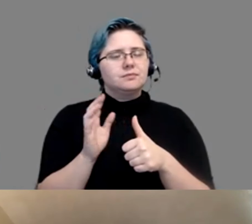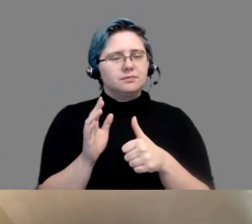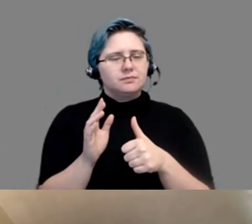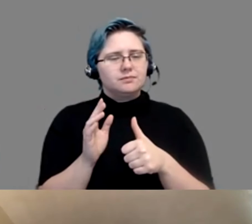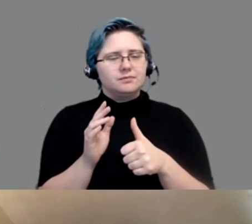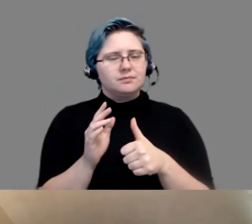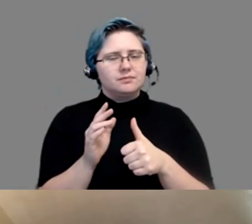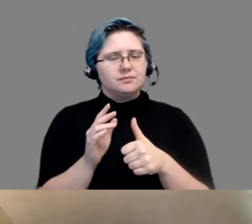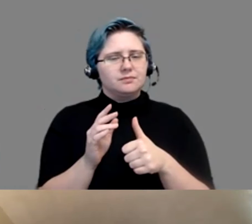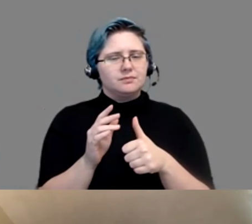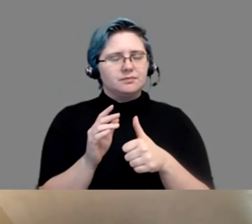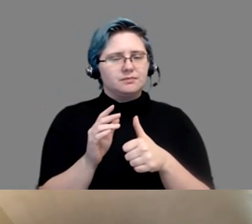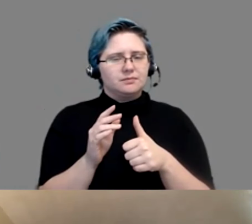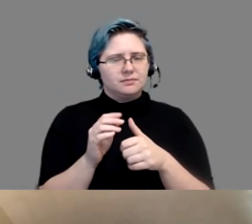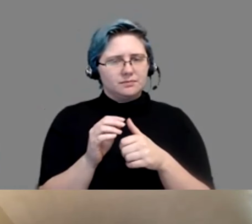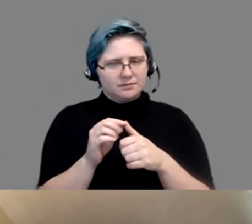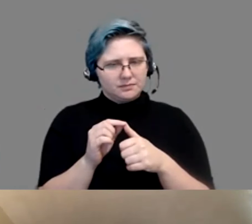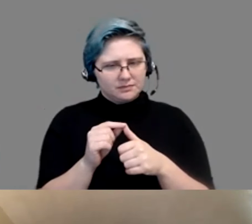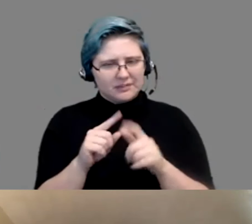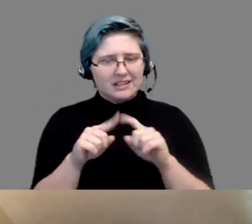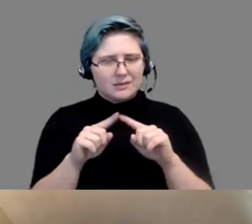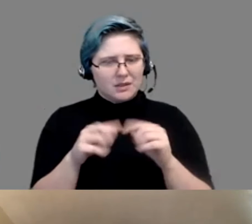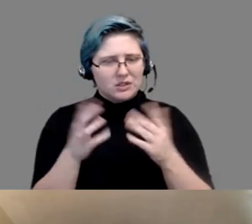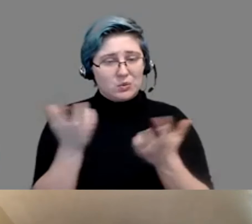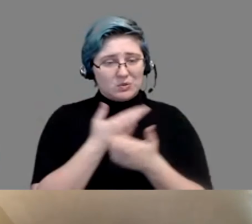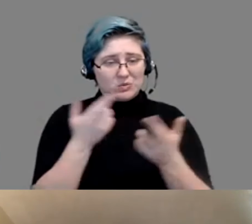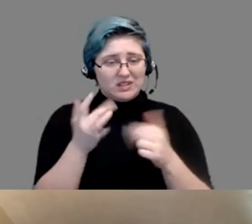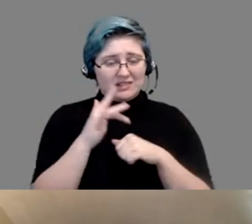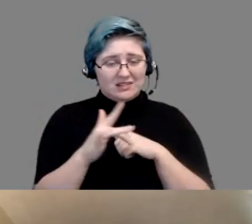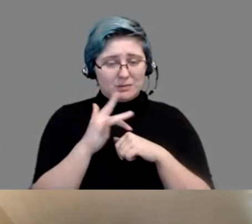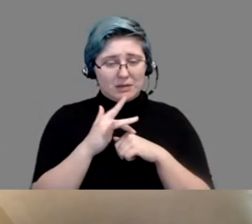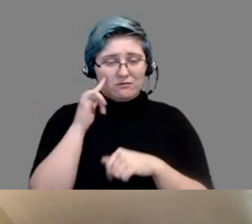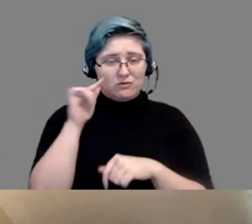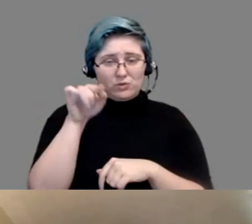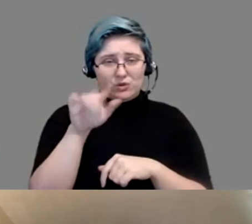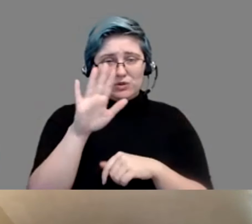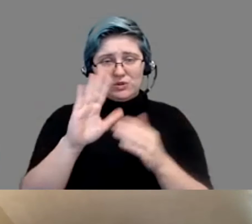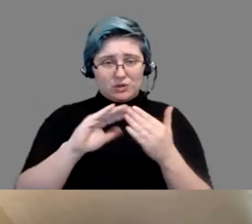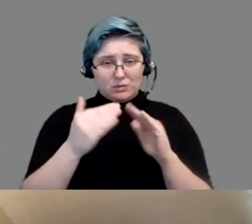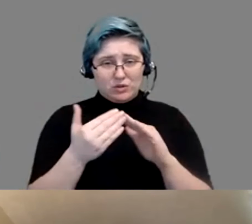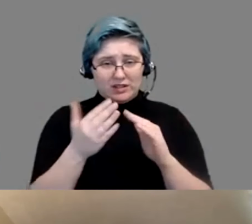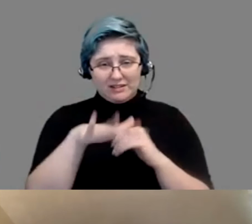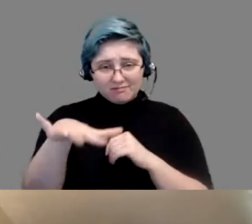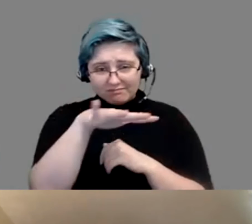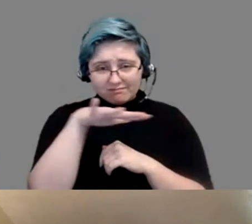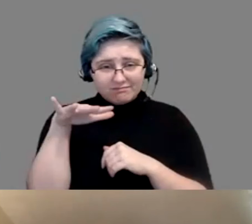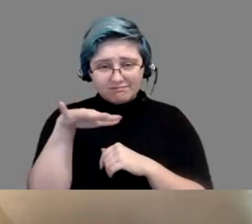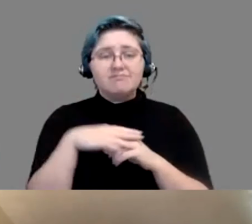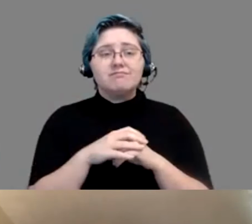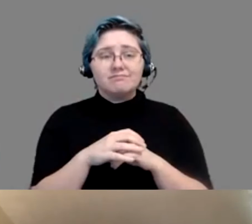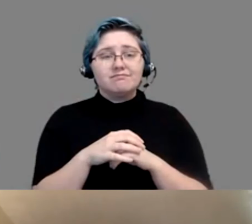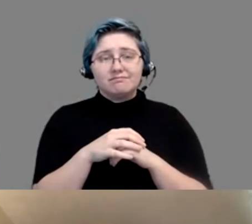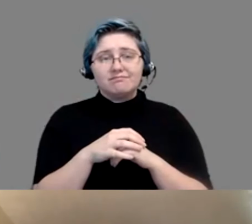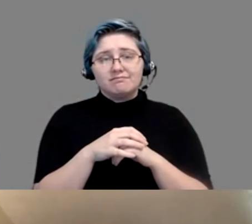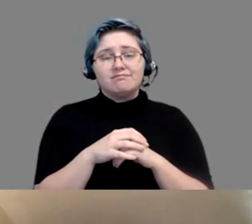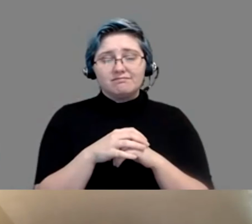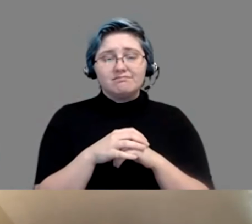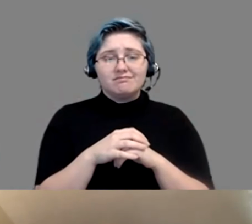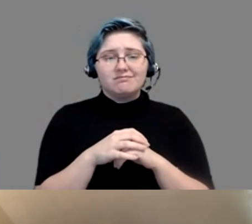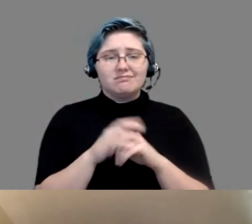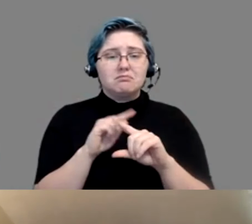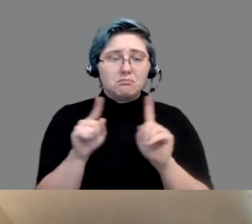it's going to depend on what resources you have available in your community. But the